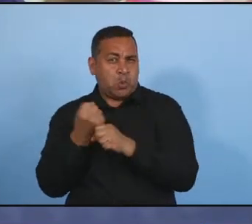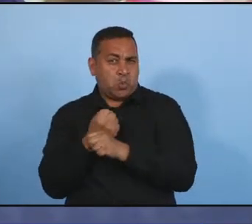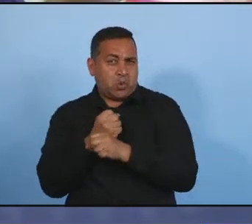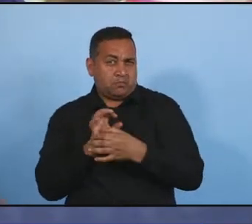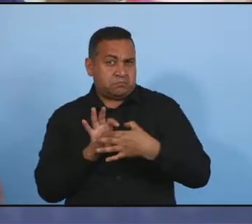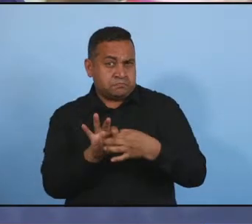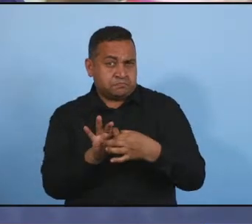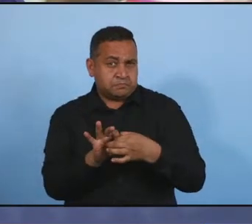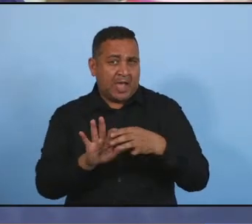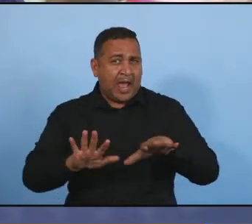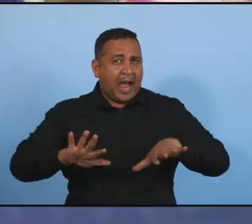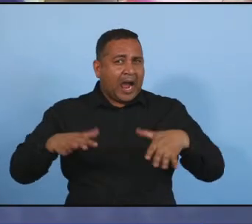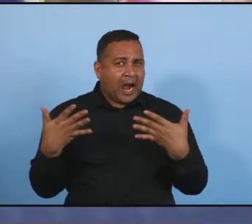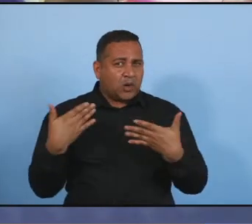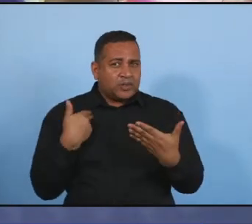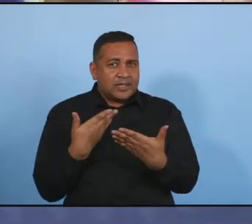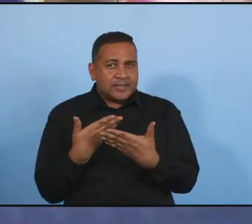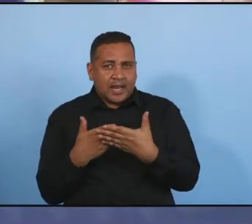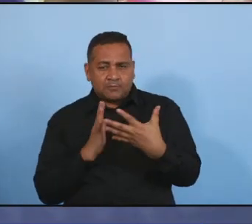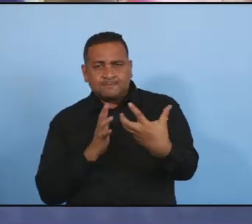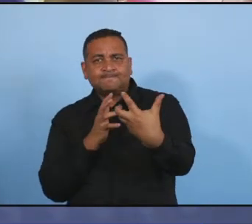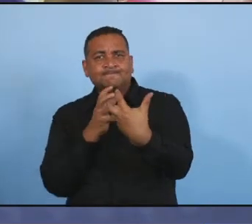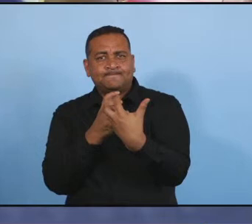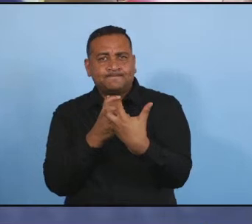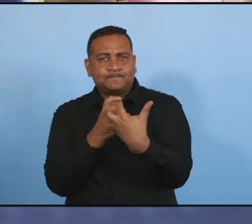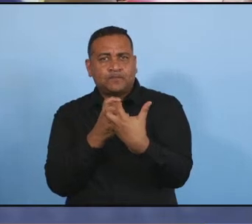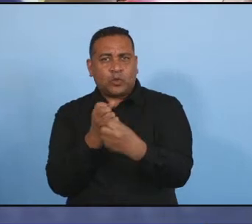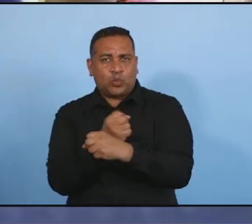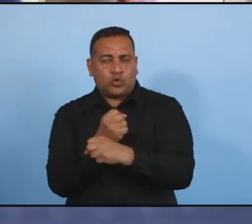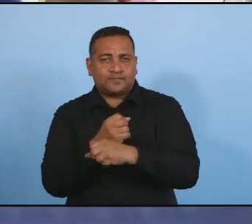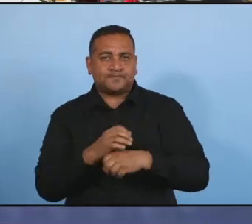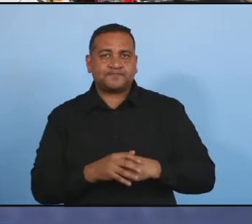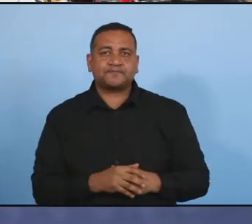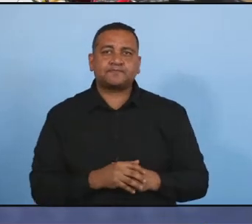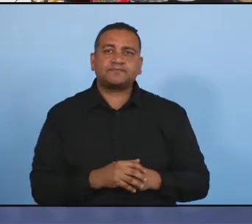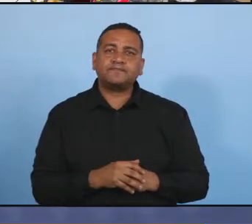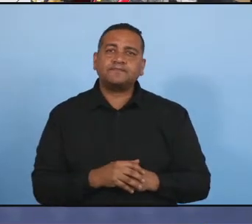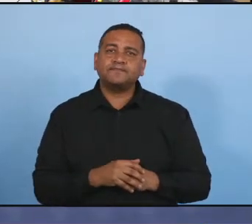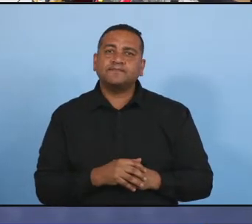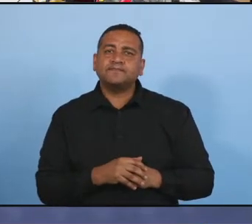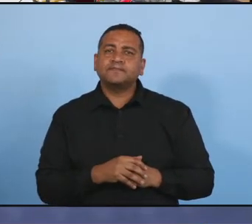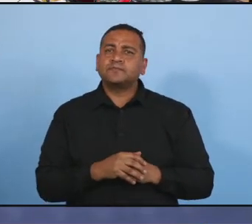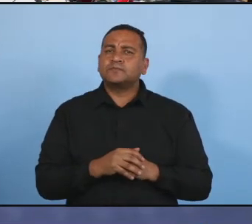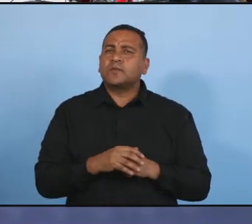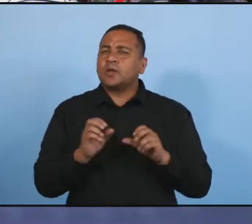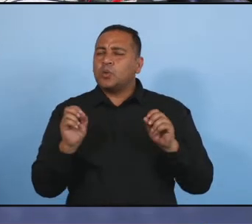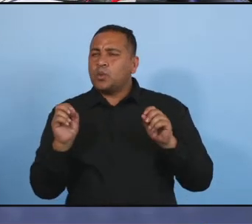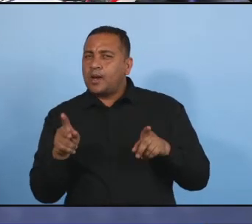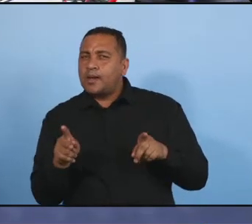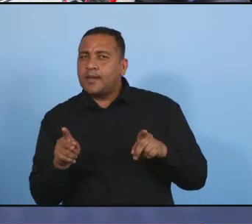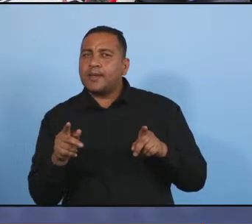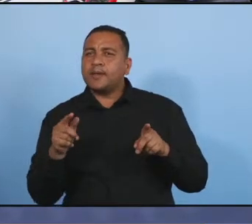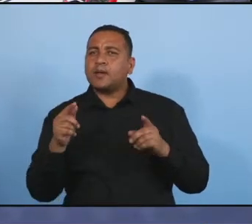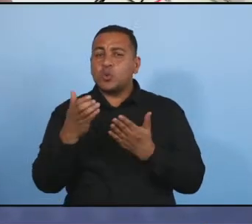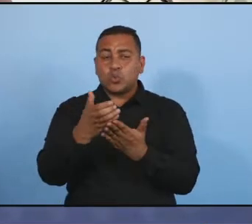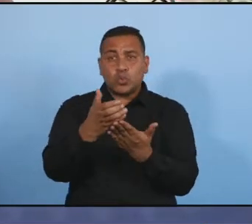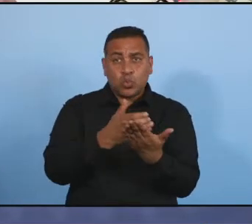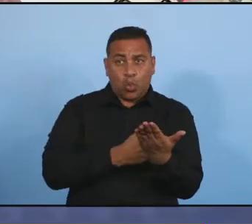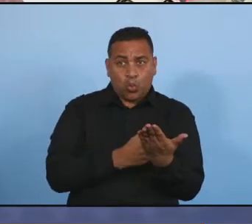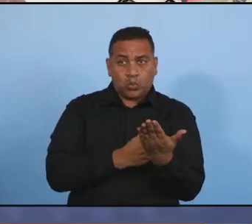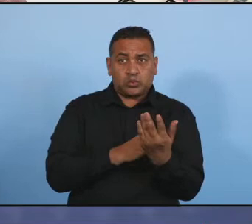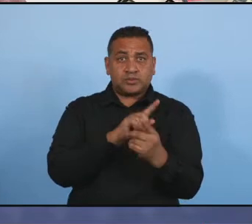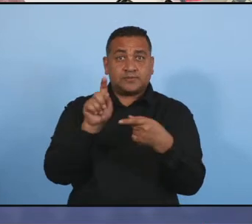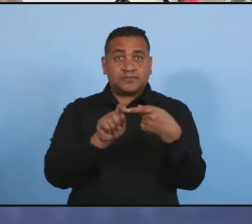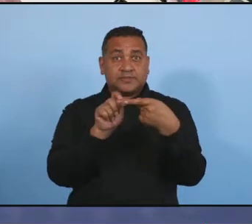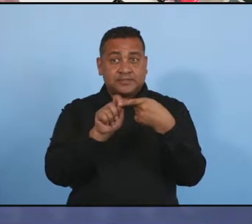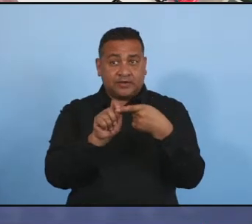directly. So it can do. And so if I'm now, the courses and specifically for electronics, is this something where